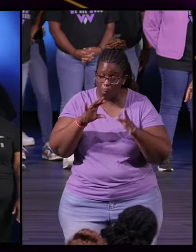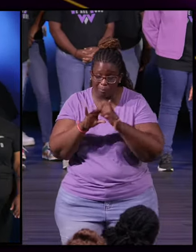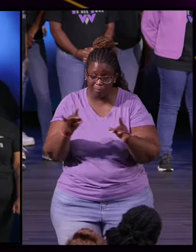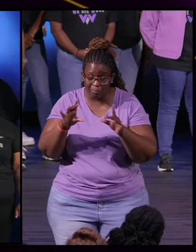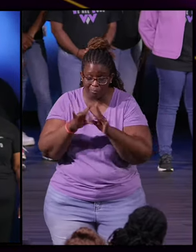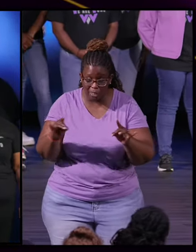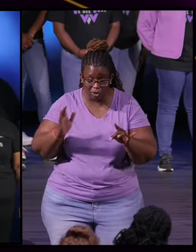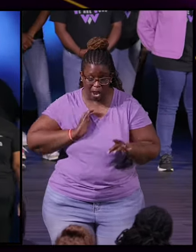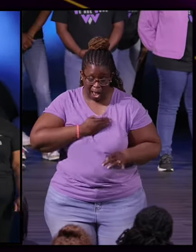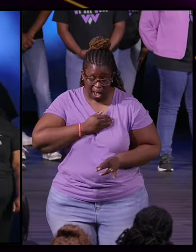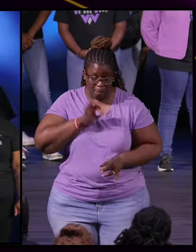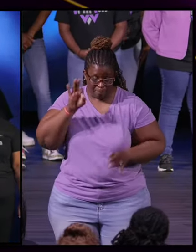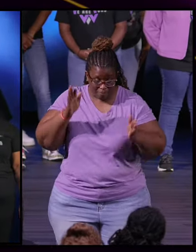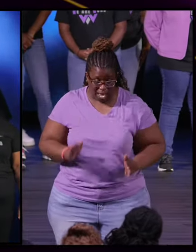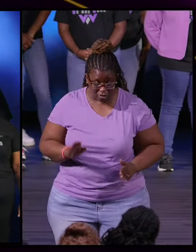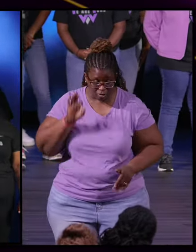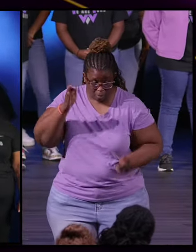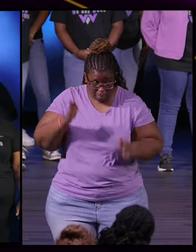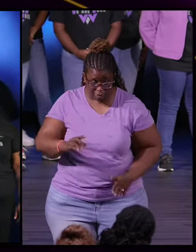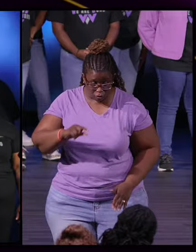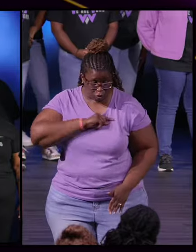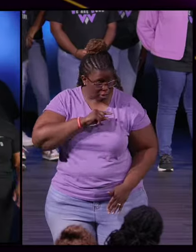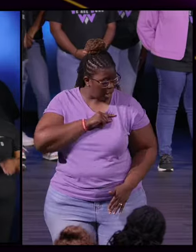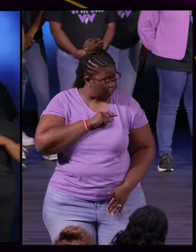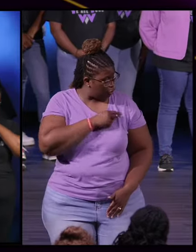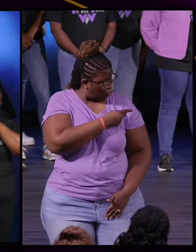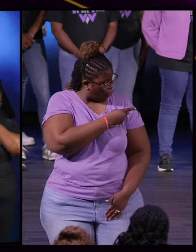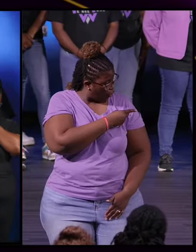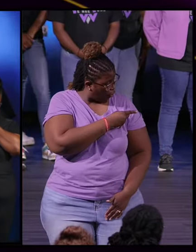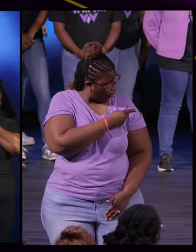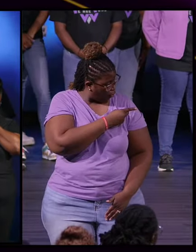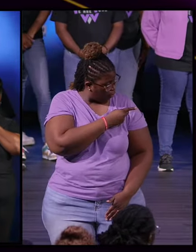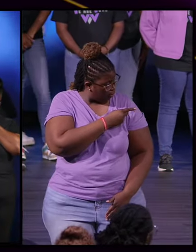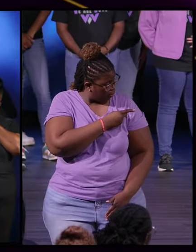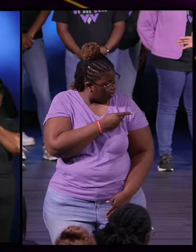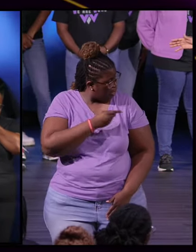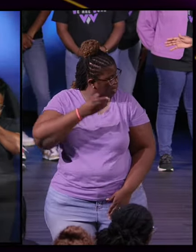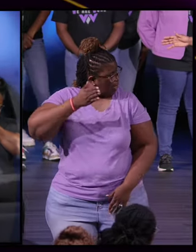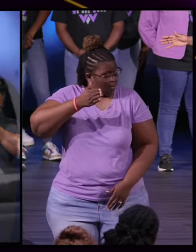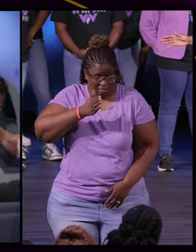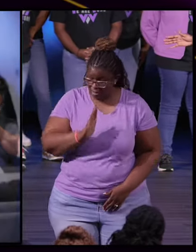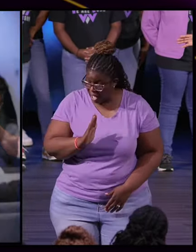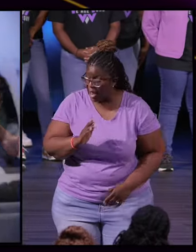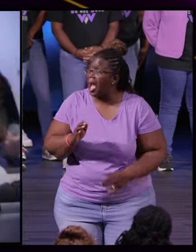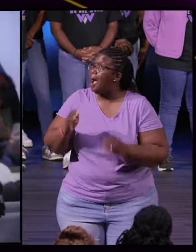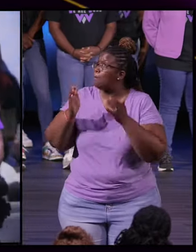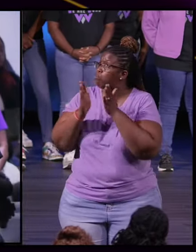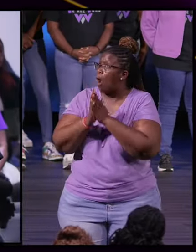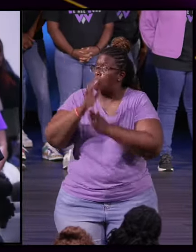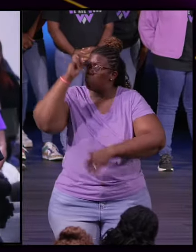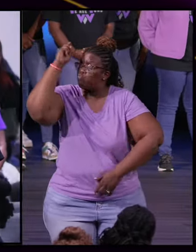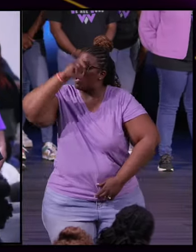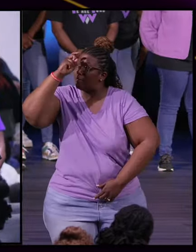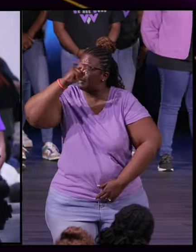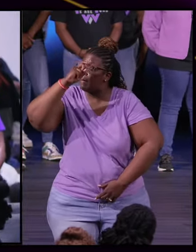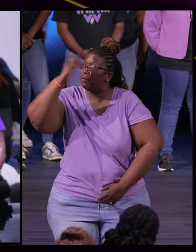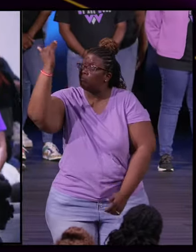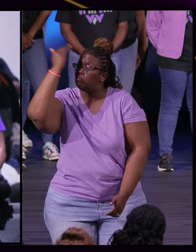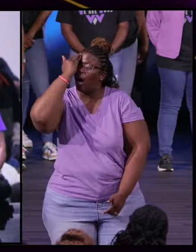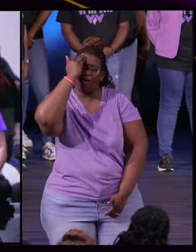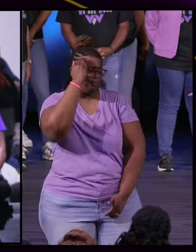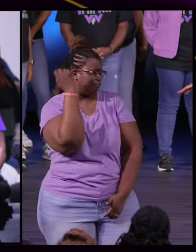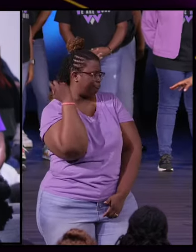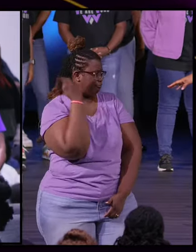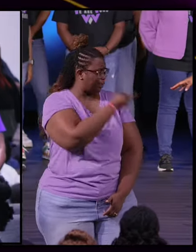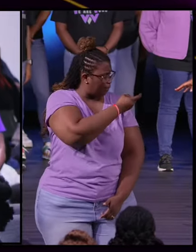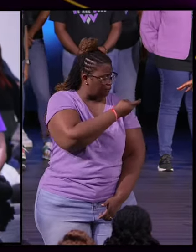God, our pastor, Pastor G, God. Dip him deep down into your storehouse of wisdom and knowledge, God. We know